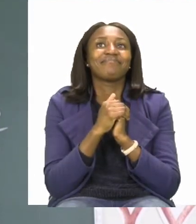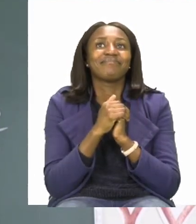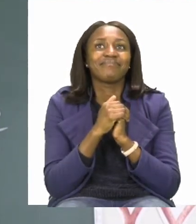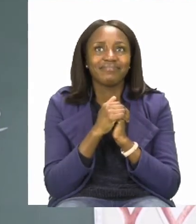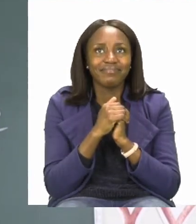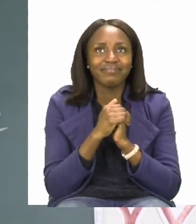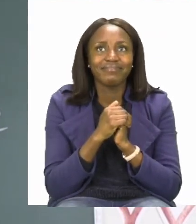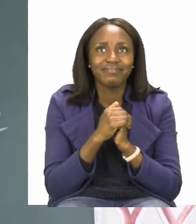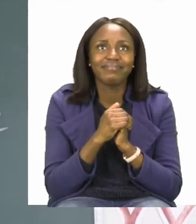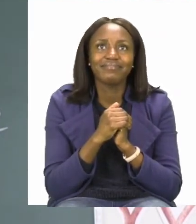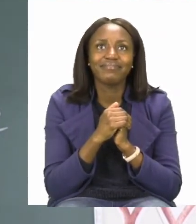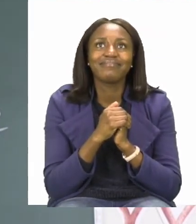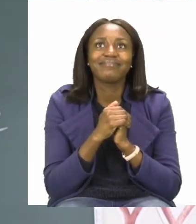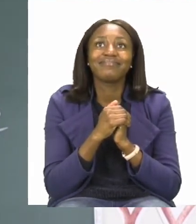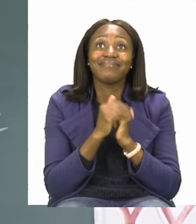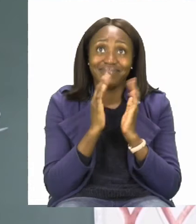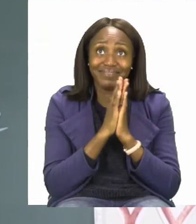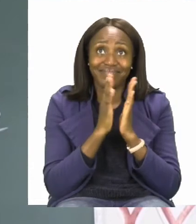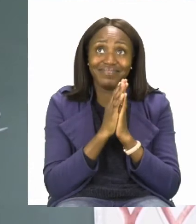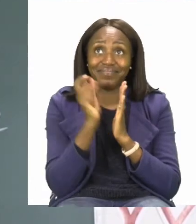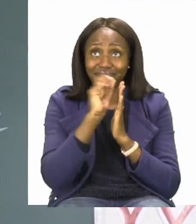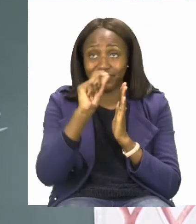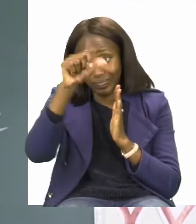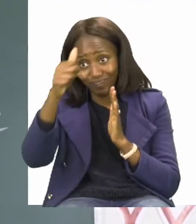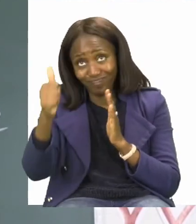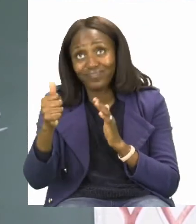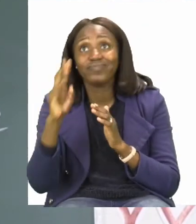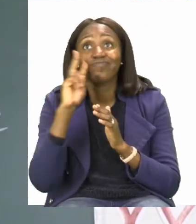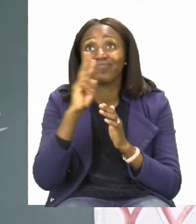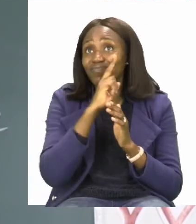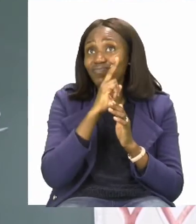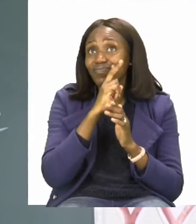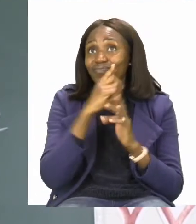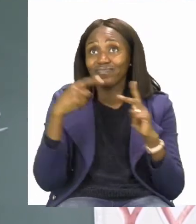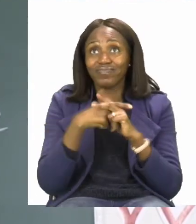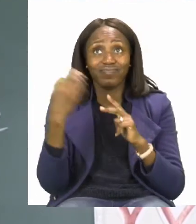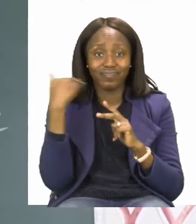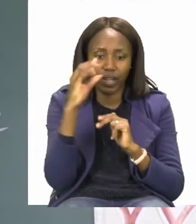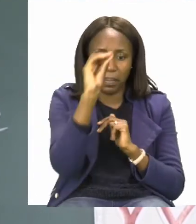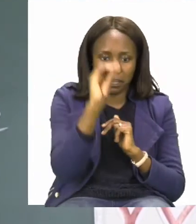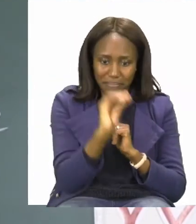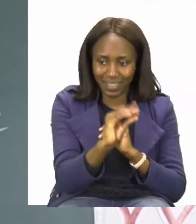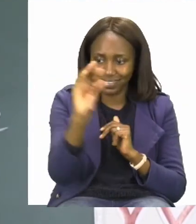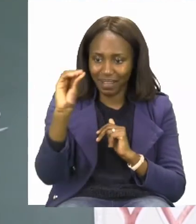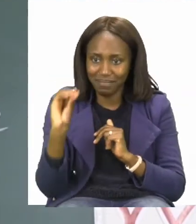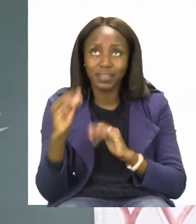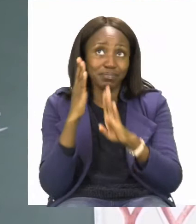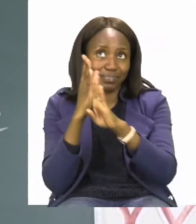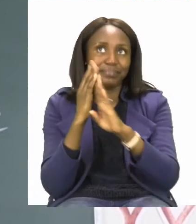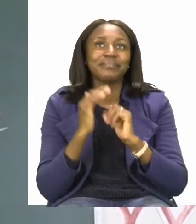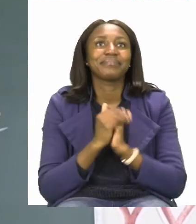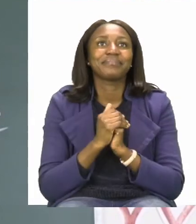So go ahead and fill in those missing words. Make sure you match the correct past tense to each of them. Then